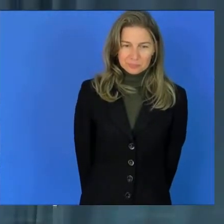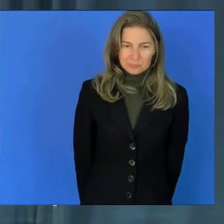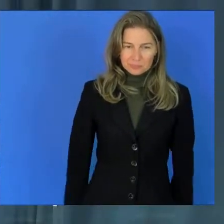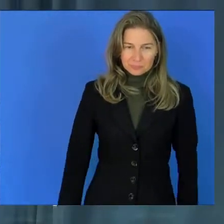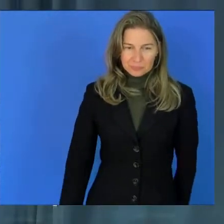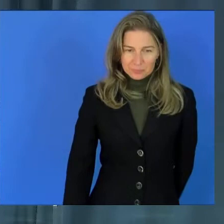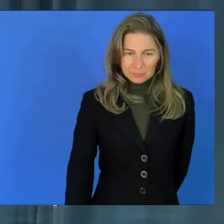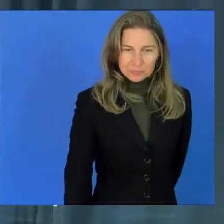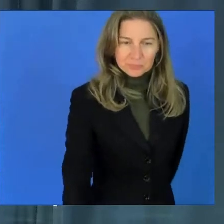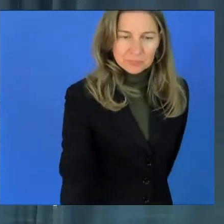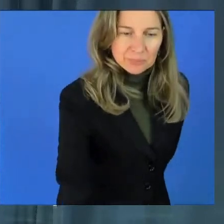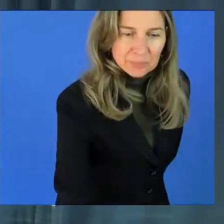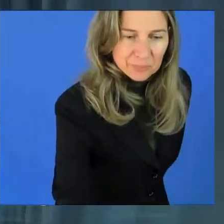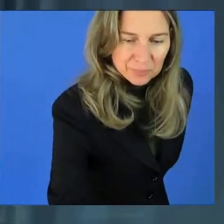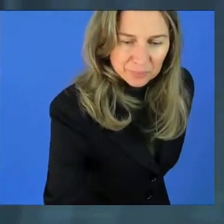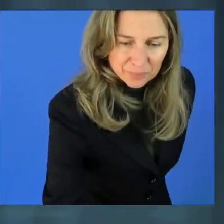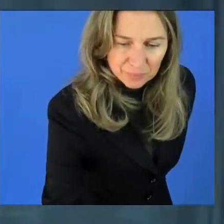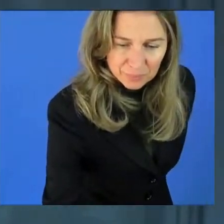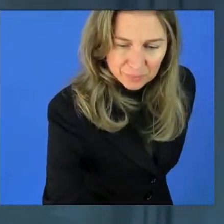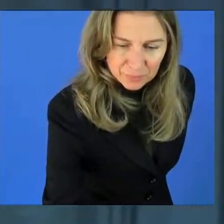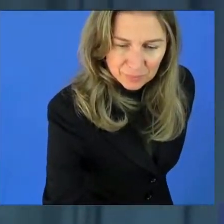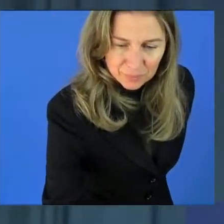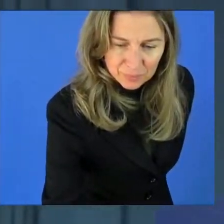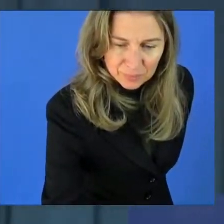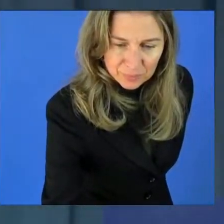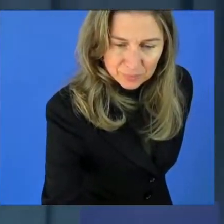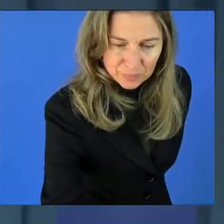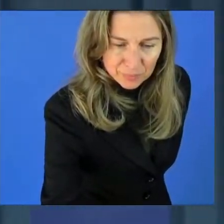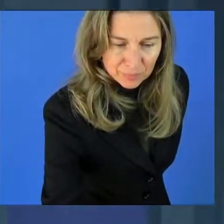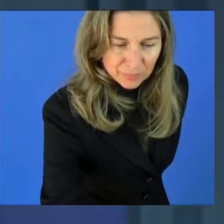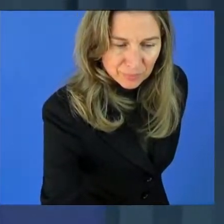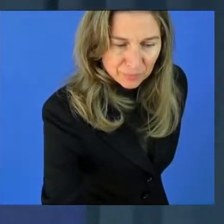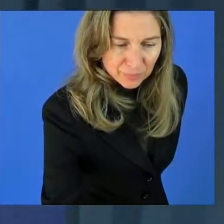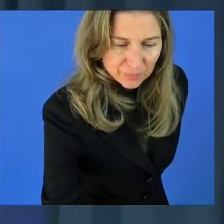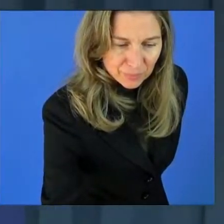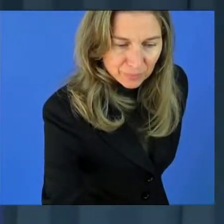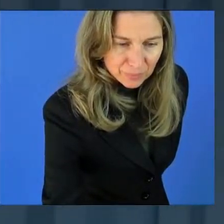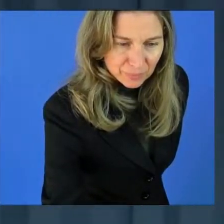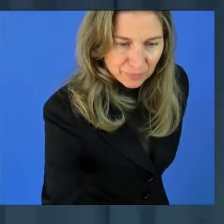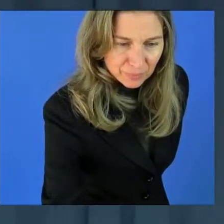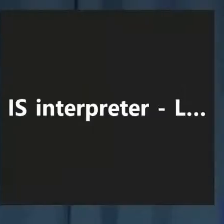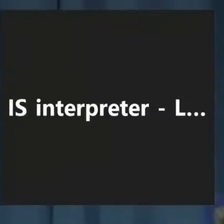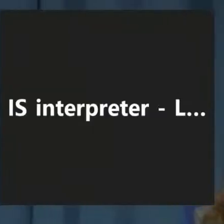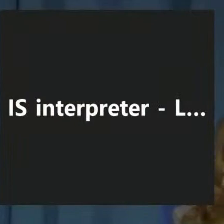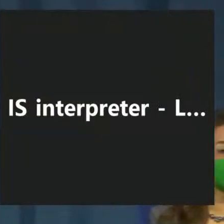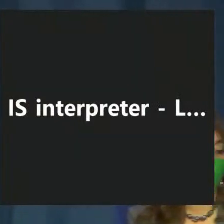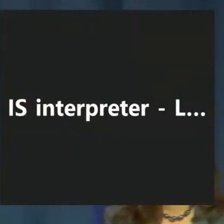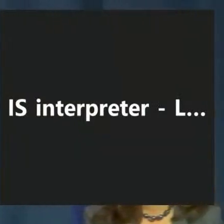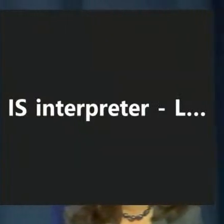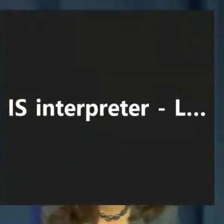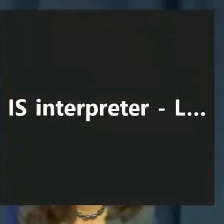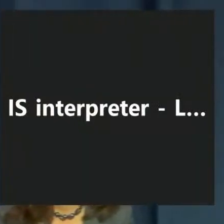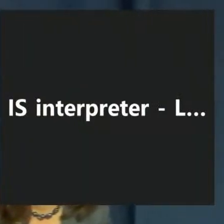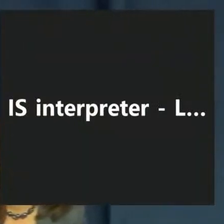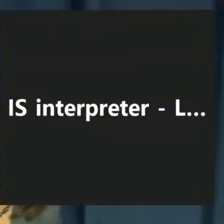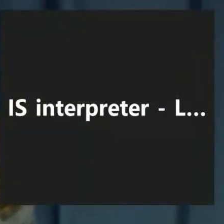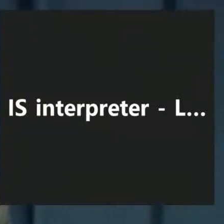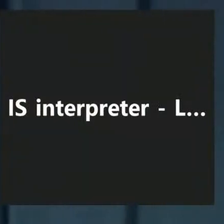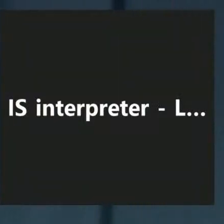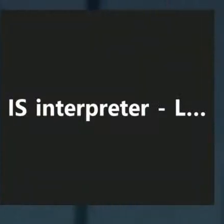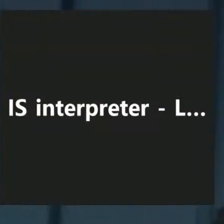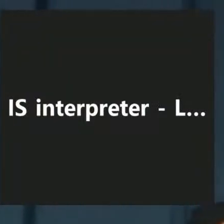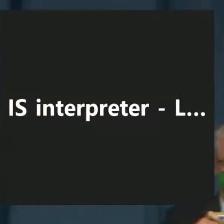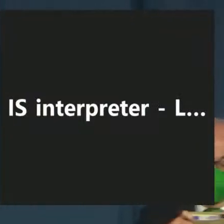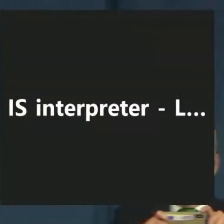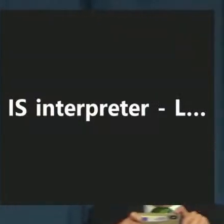now. Because there is going to be changes because of the nature of how we're doing this conference. To make sure you keep up to